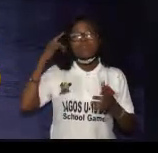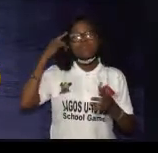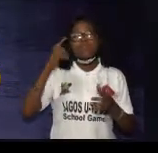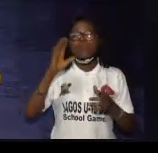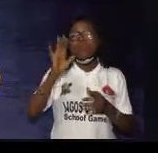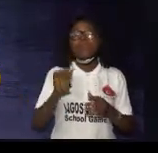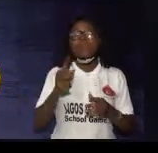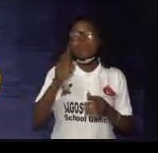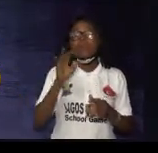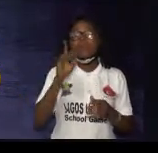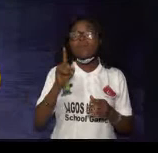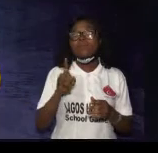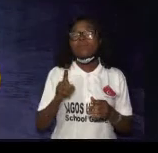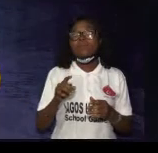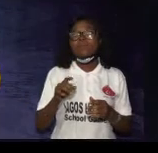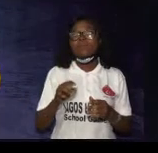one.